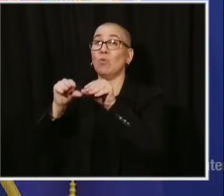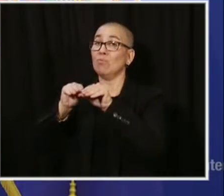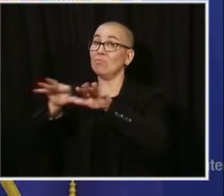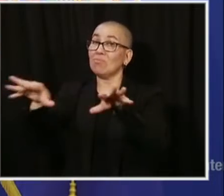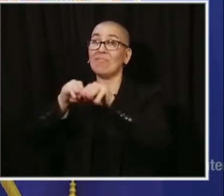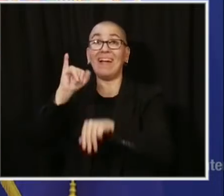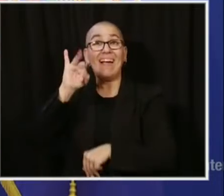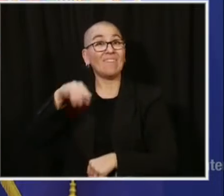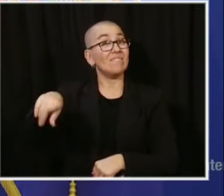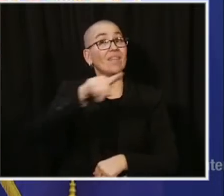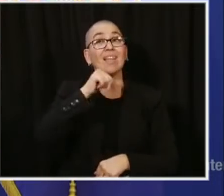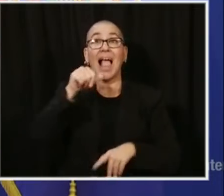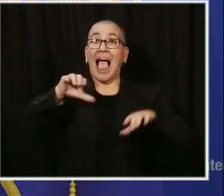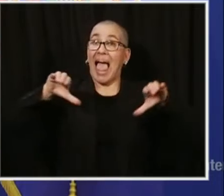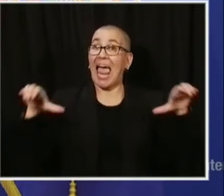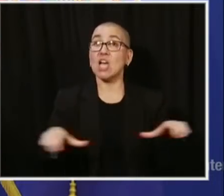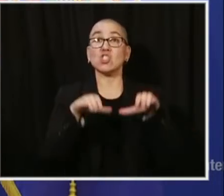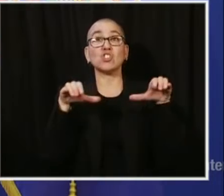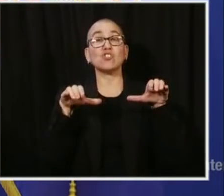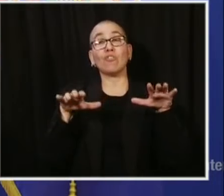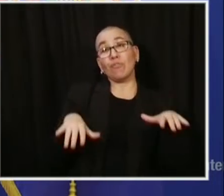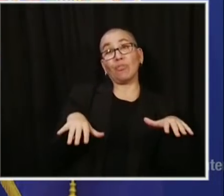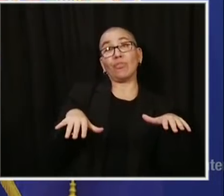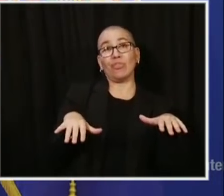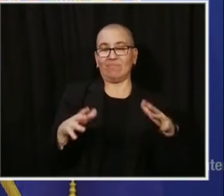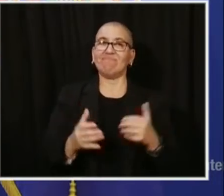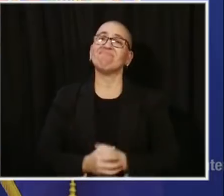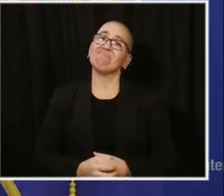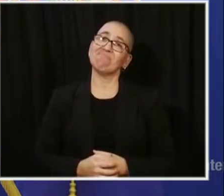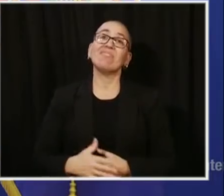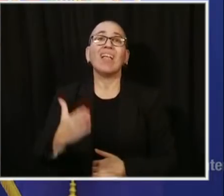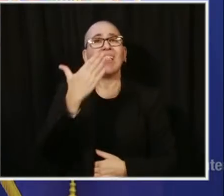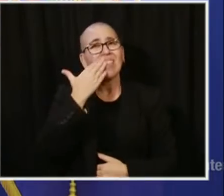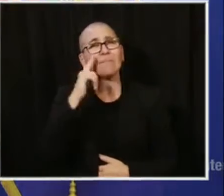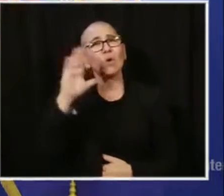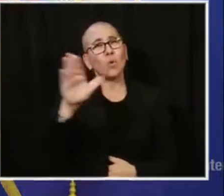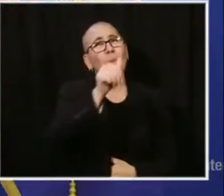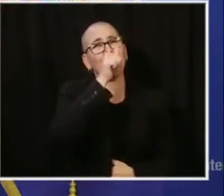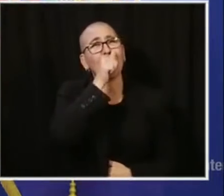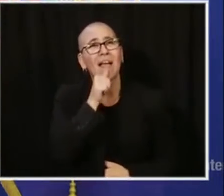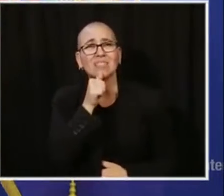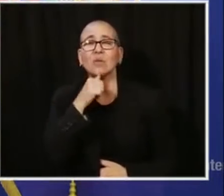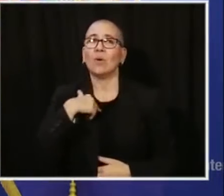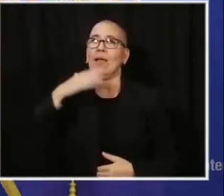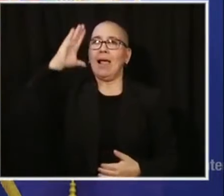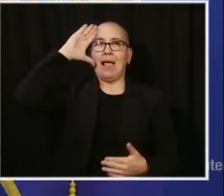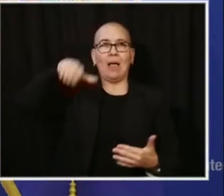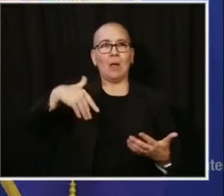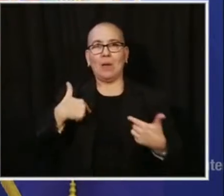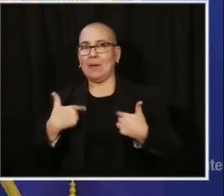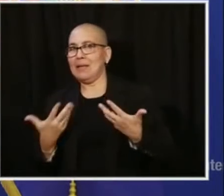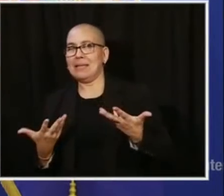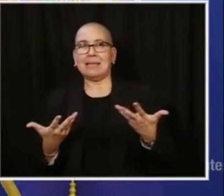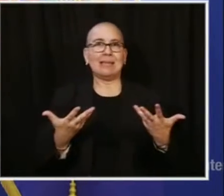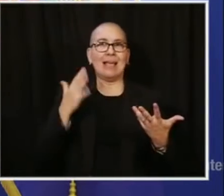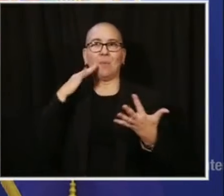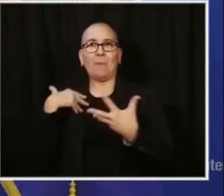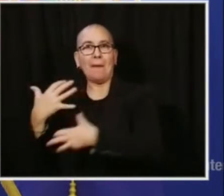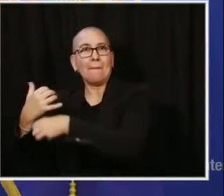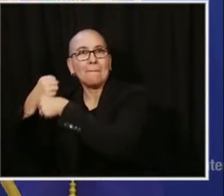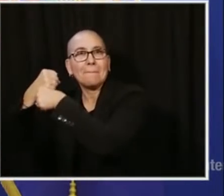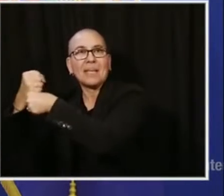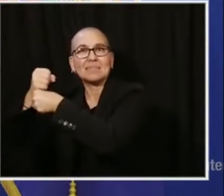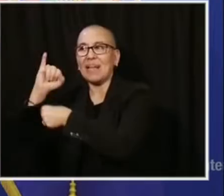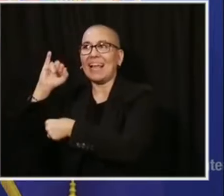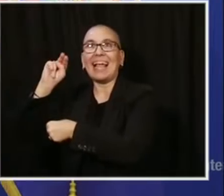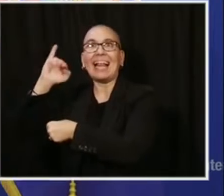want to thank you for the sacrifice you've made. We've got a little while longer. I don't know what inning we're in. I hear our friend Dr. Osterholm say that. He would have joined